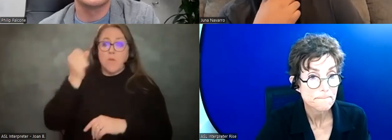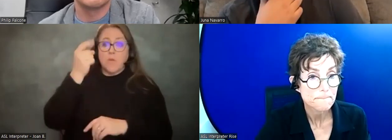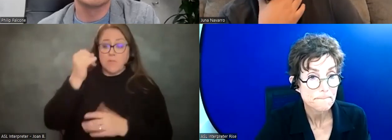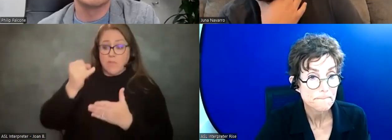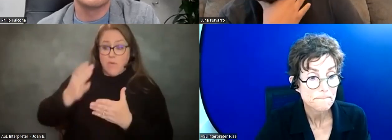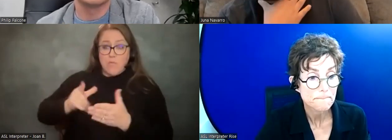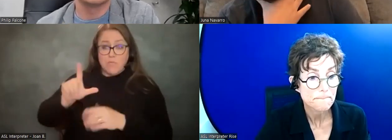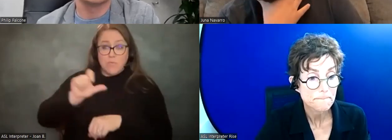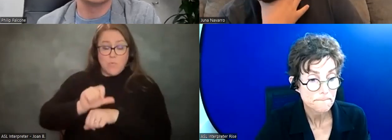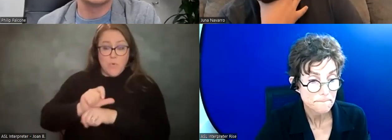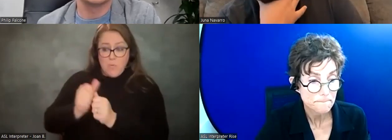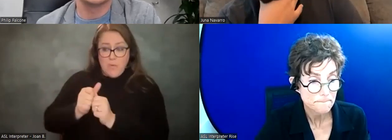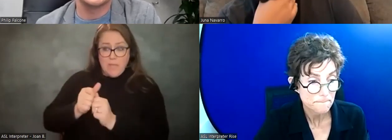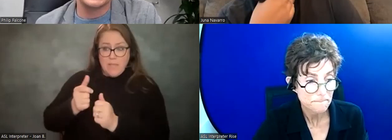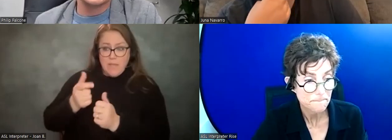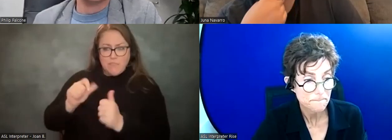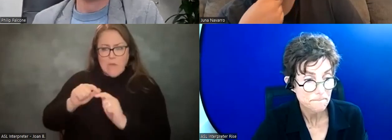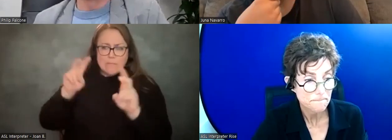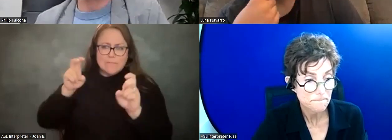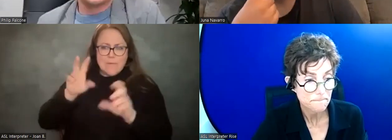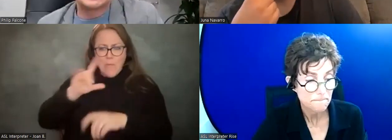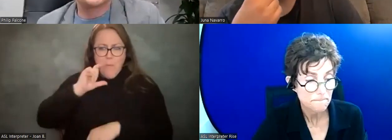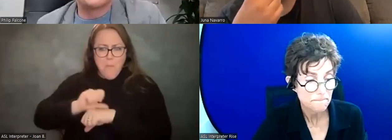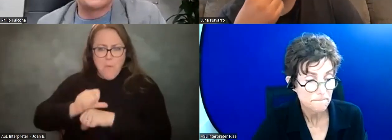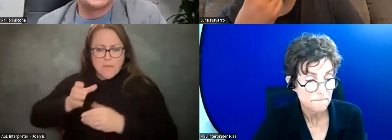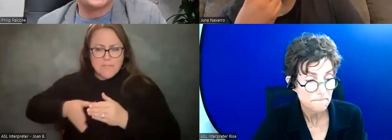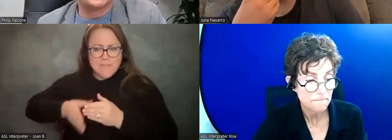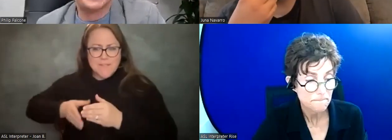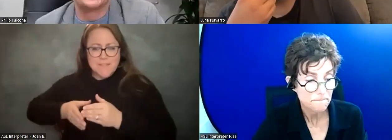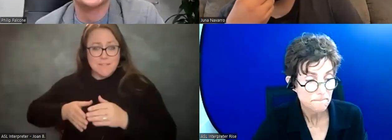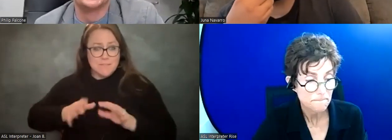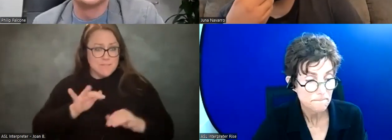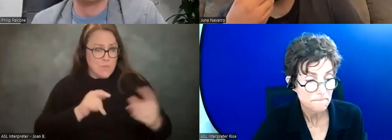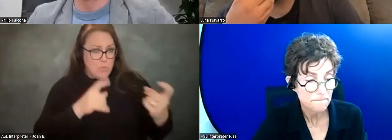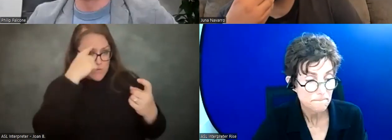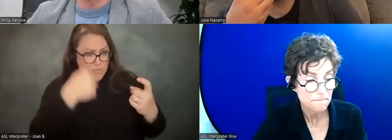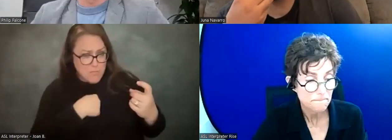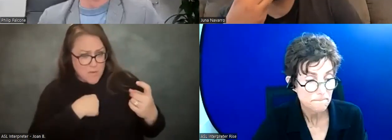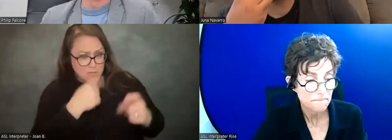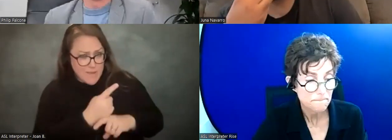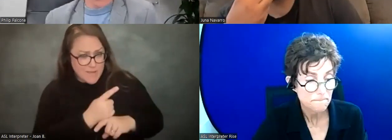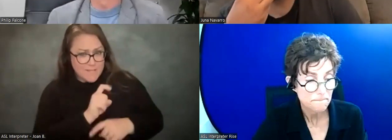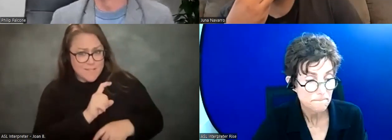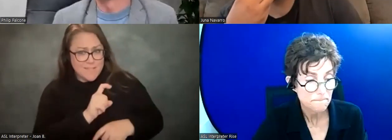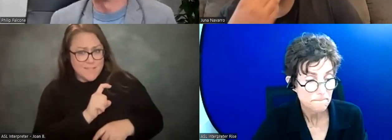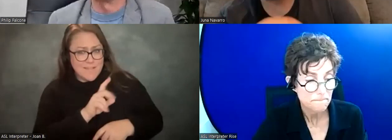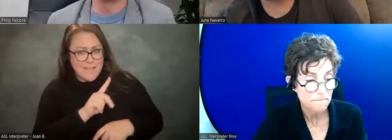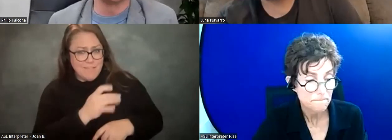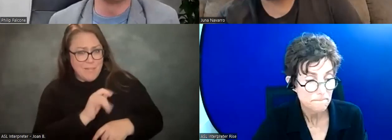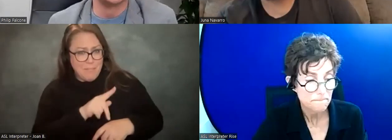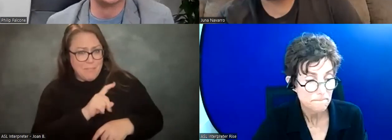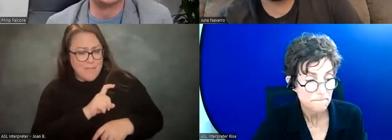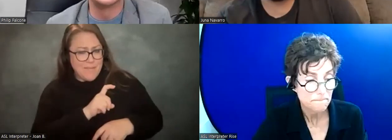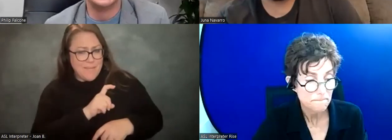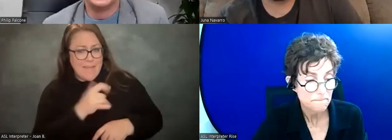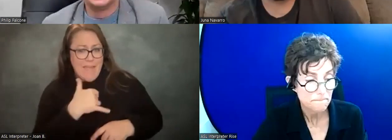that you're working with and doing your homework. So that's for me, right, Rachel? I'm gonna jump in. Sure, why don't you? Juan can